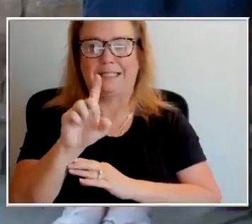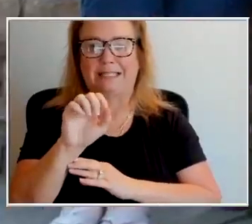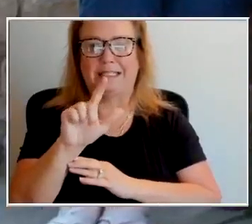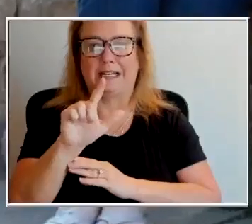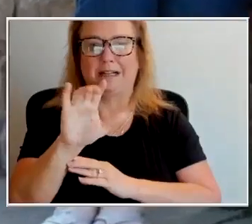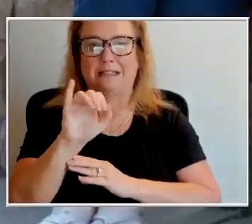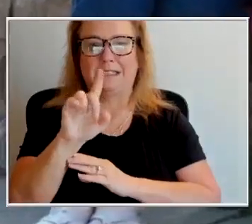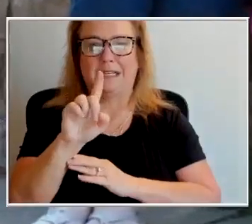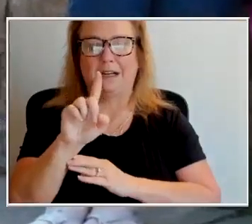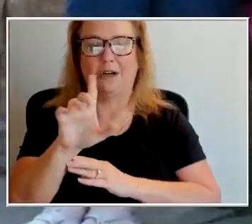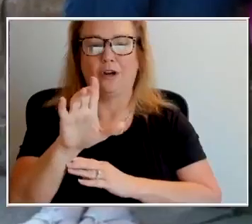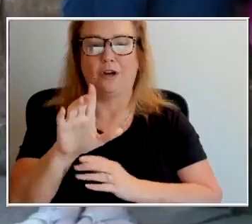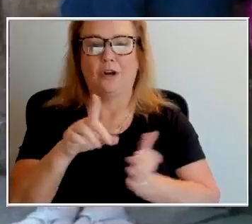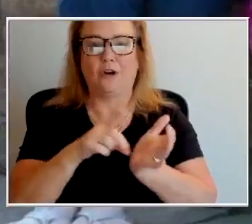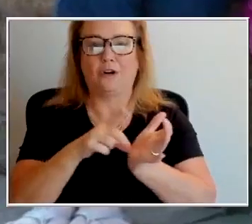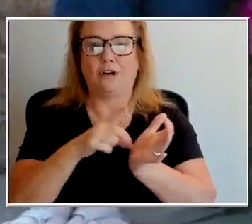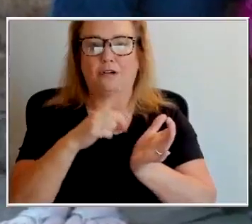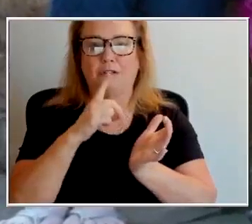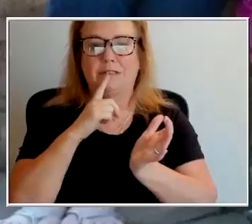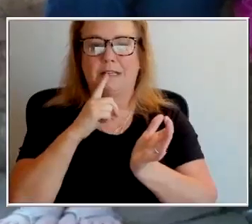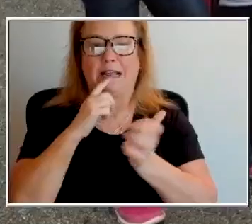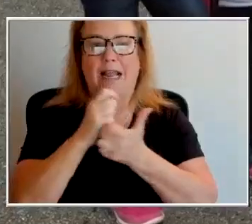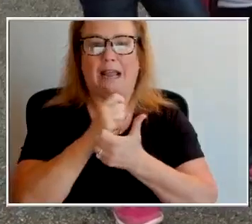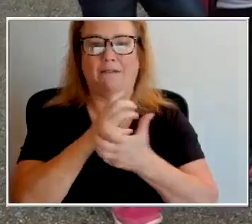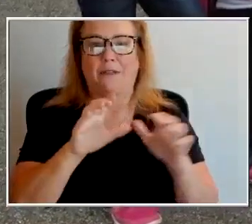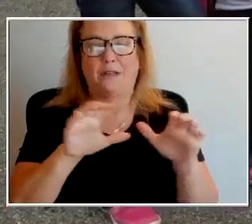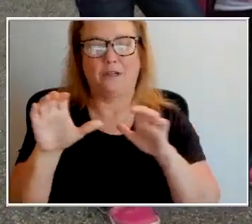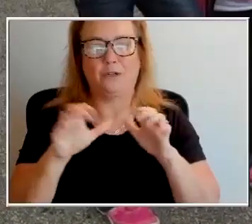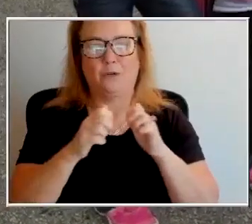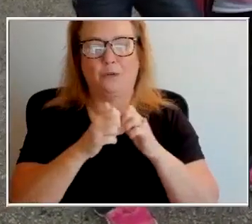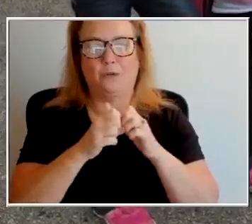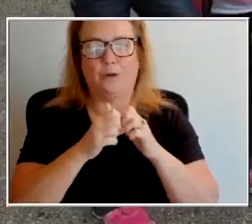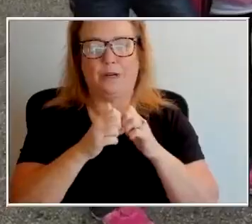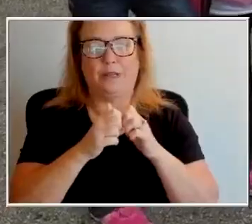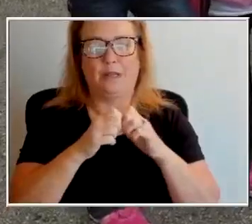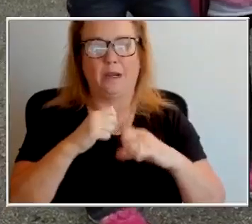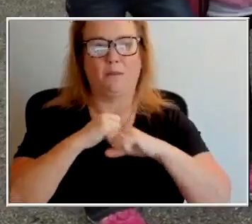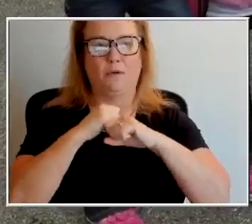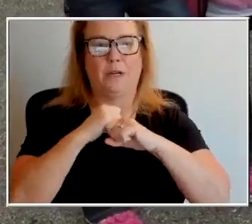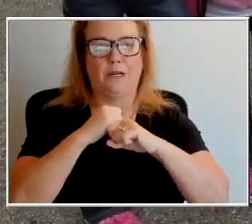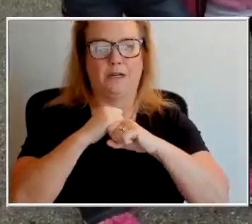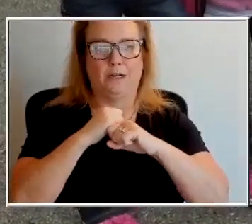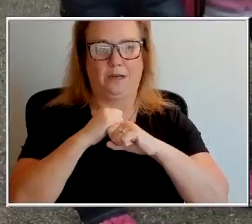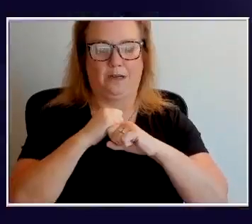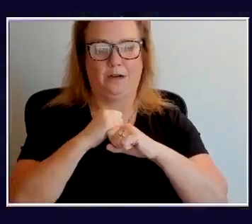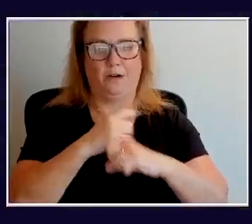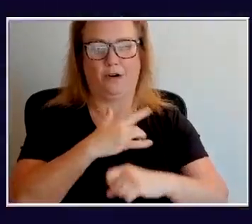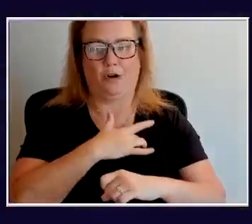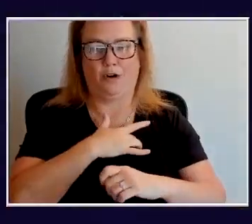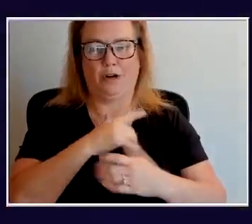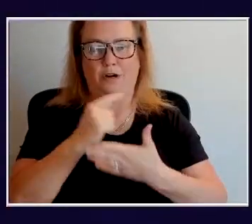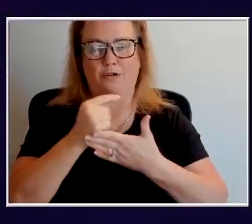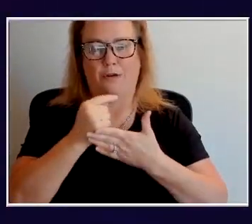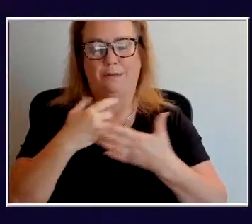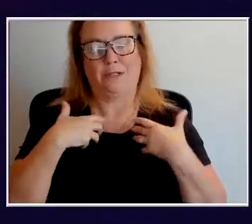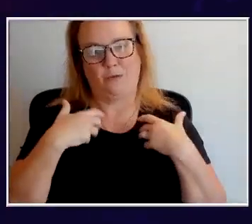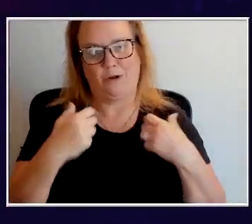her doctors say it had everything to do with protecting her heart during her treatments and her